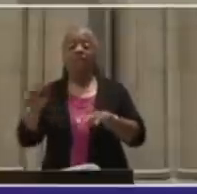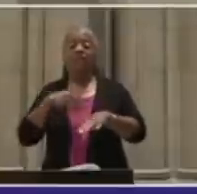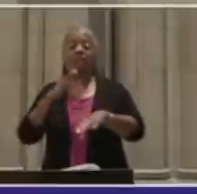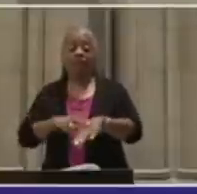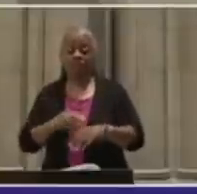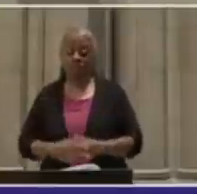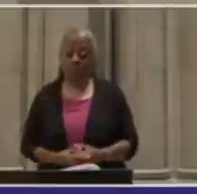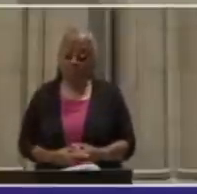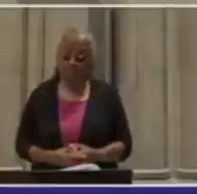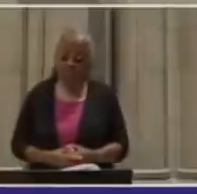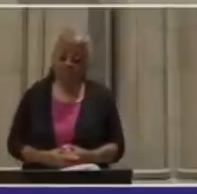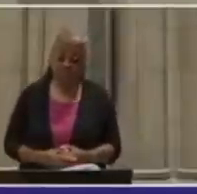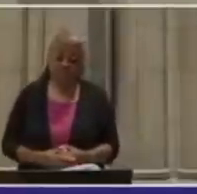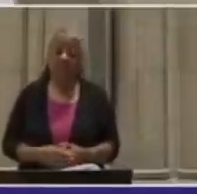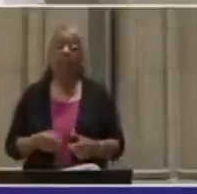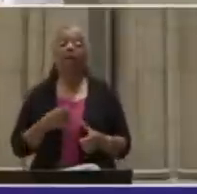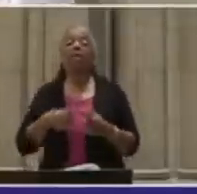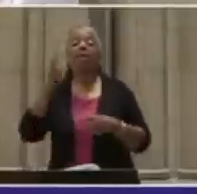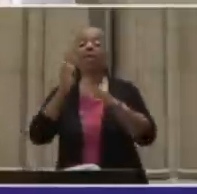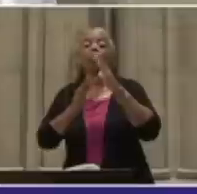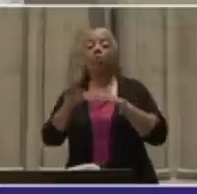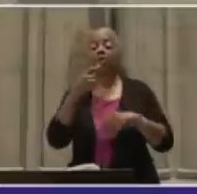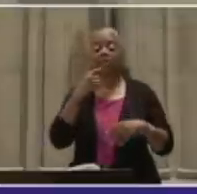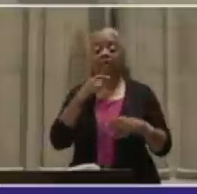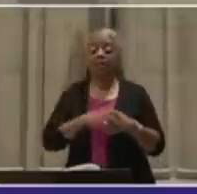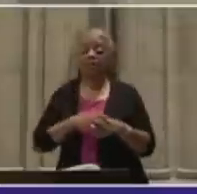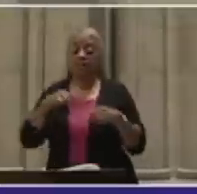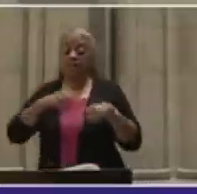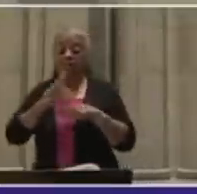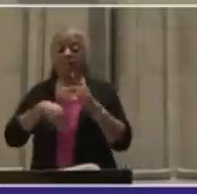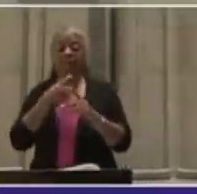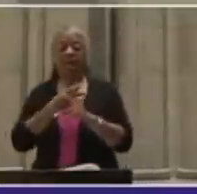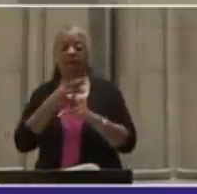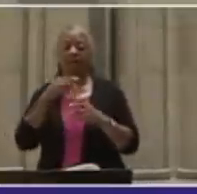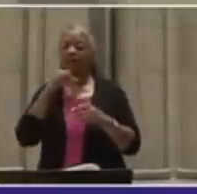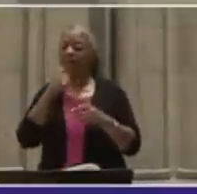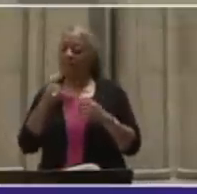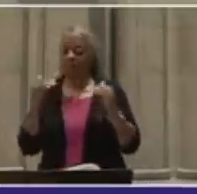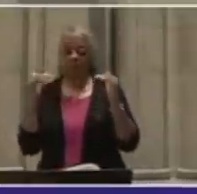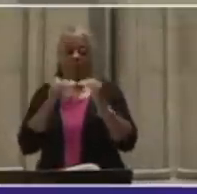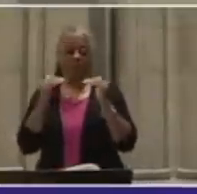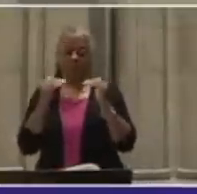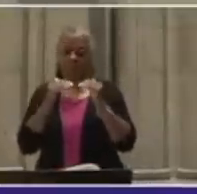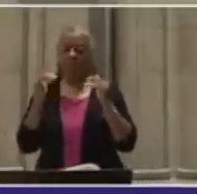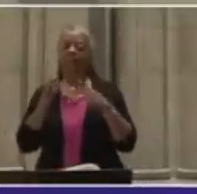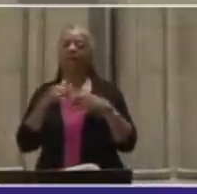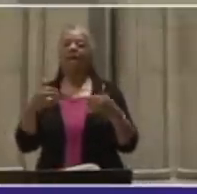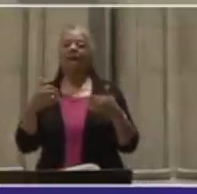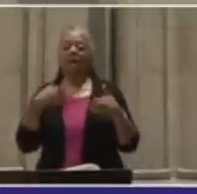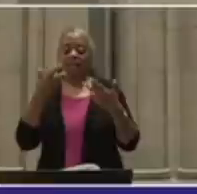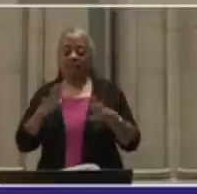nation. Then the prophet says that this is the kind of injustice that has